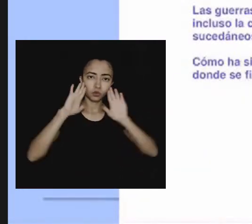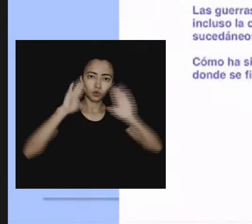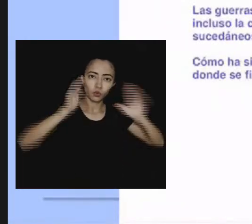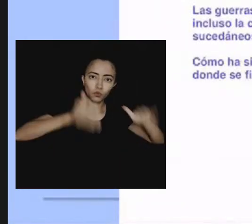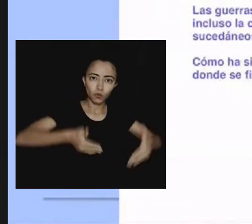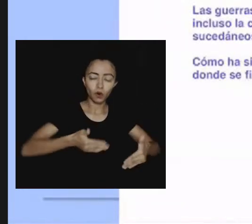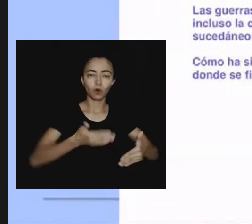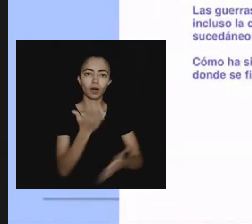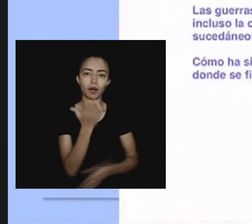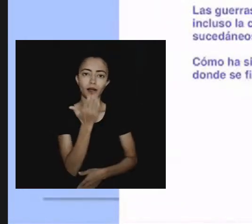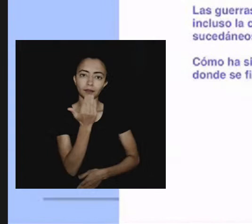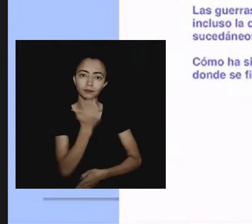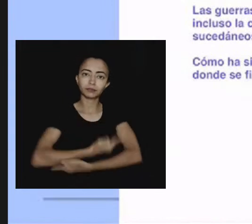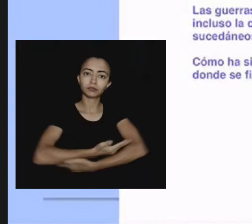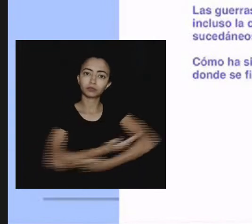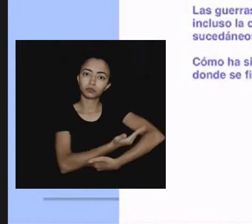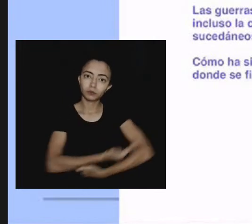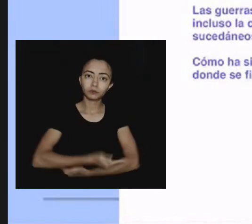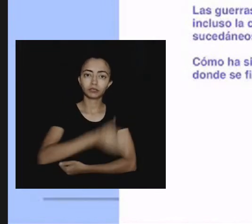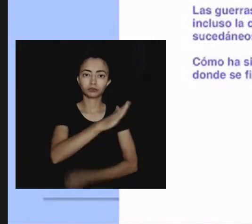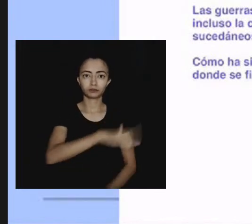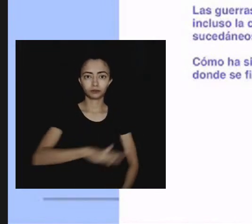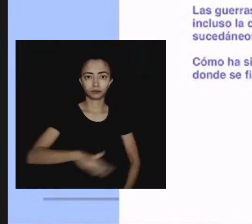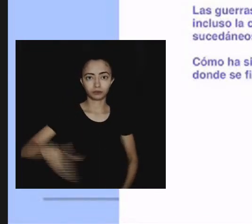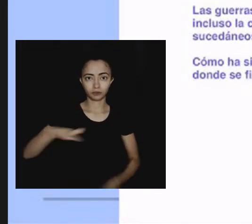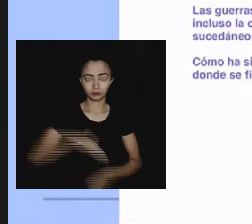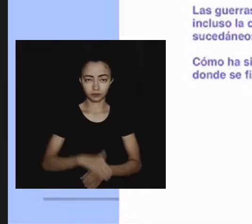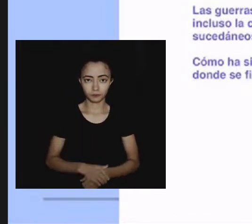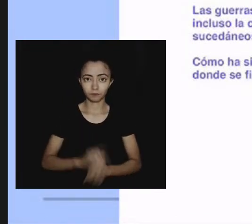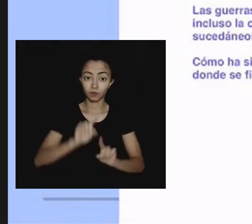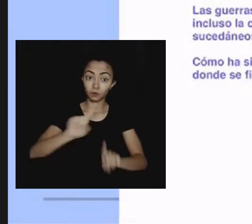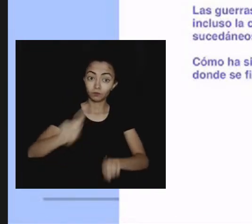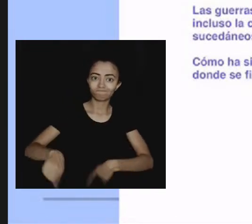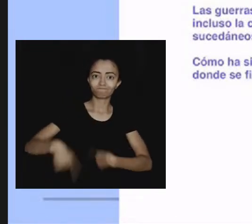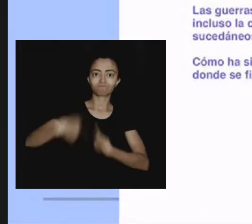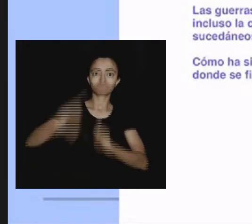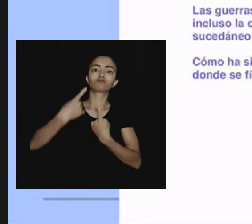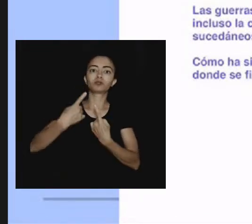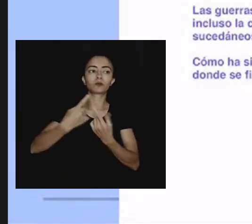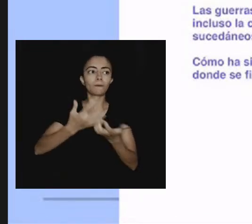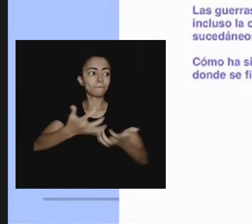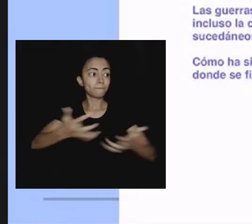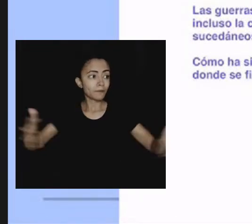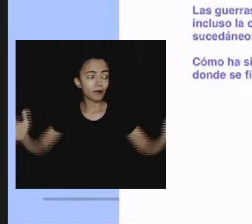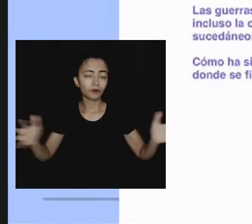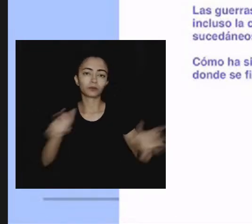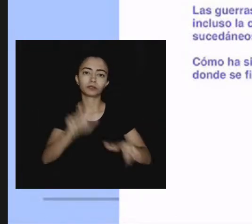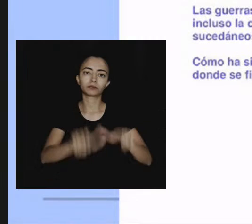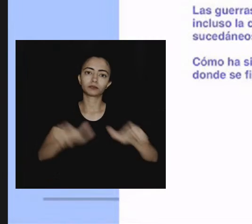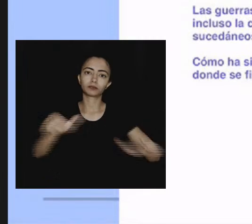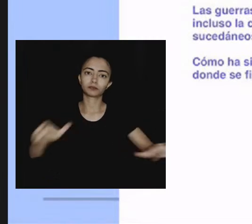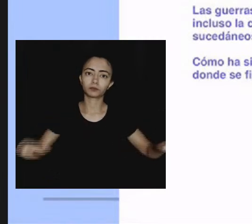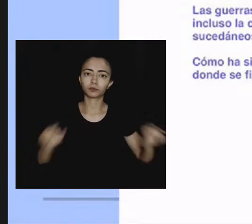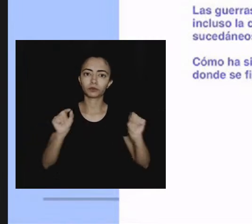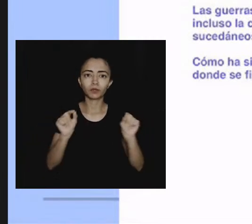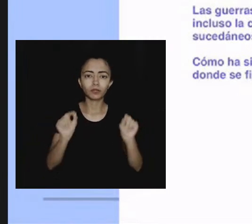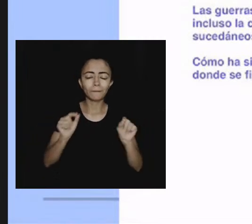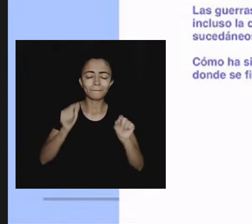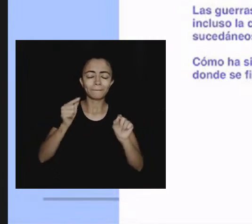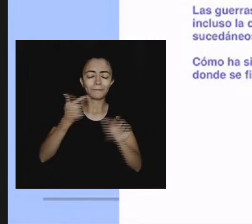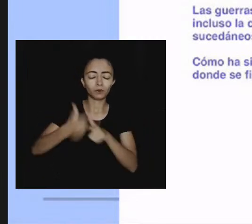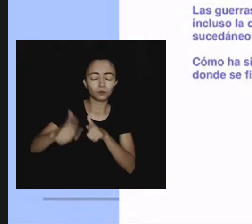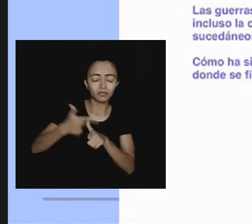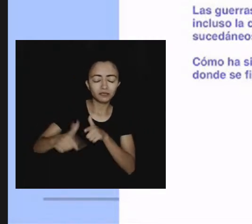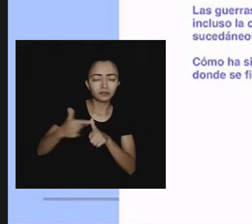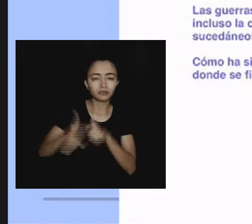on breastfeeding and early childhood feeding. For most, this is something